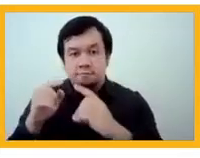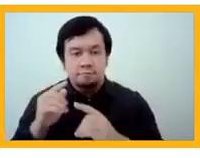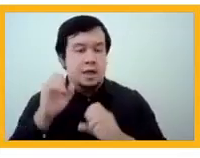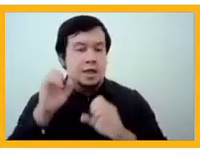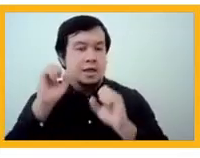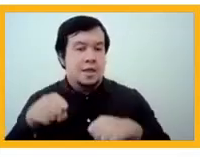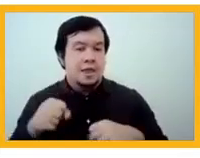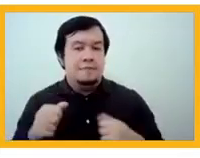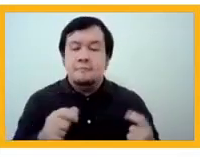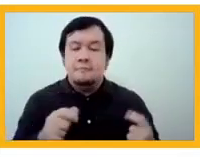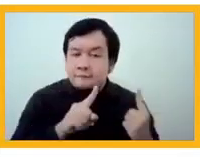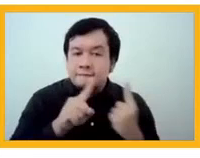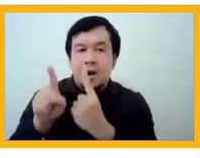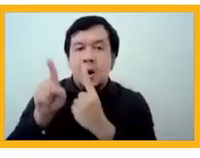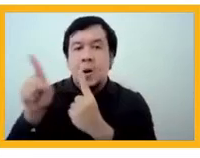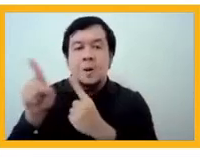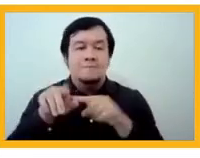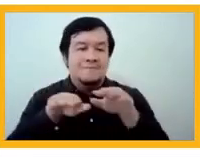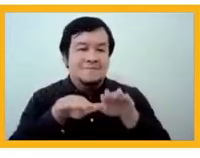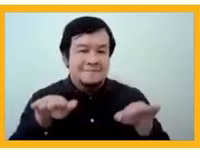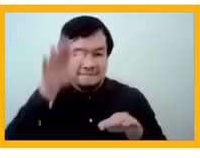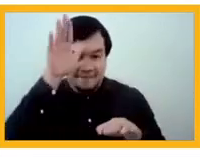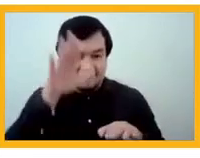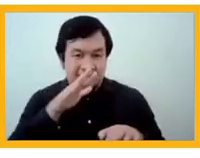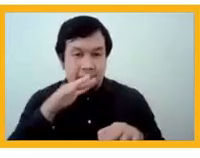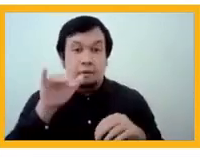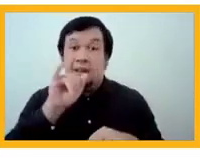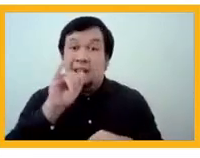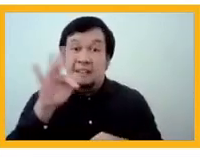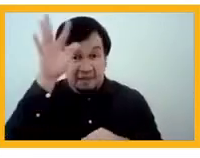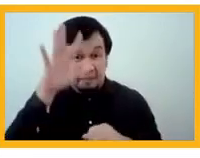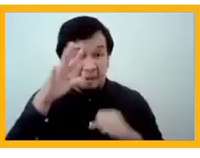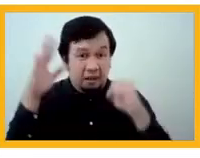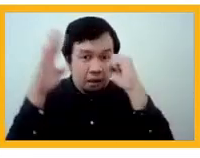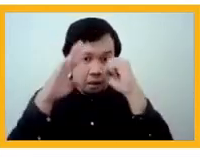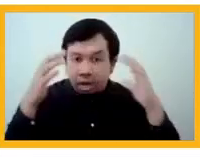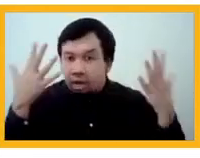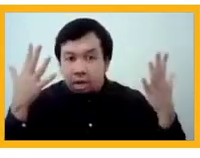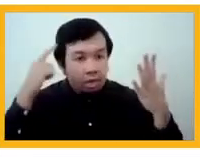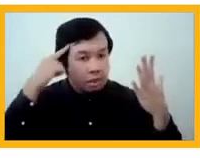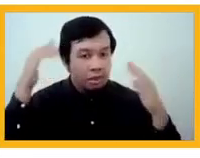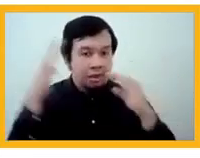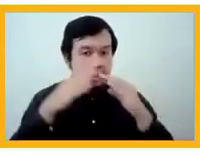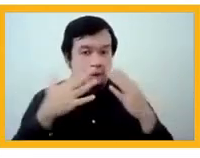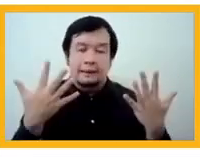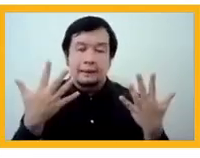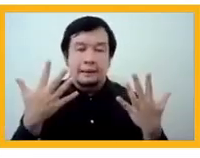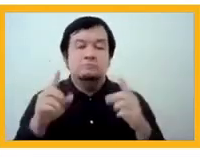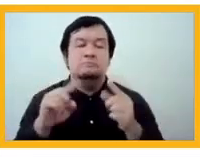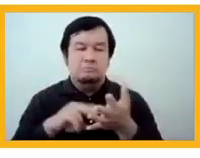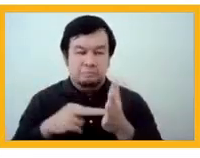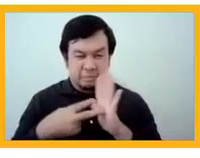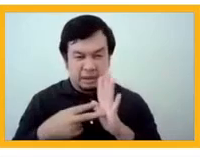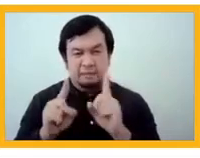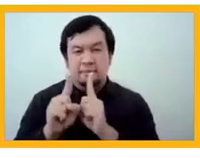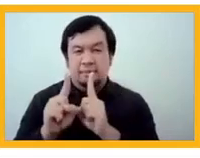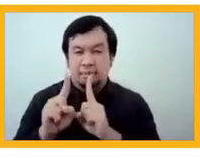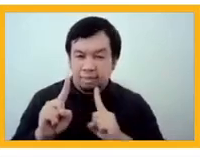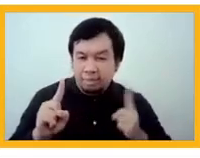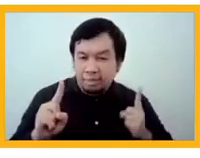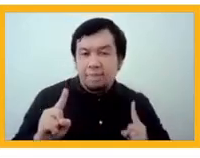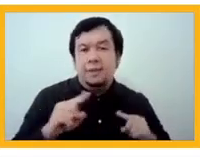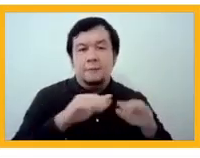so, to the extent that the policymaking class has responded to COVID in many cases by shutting down